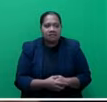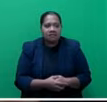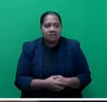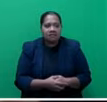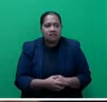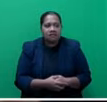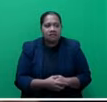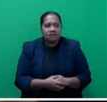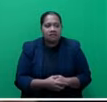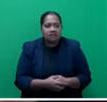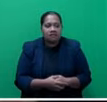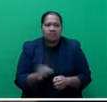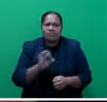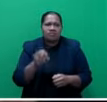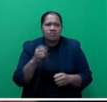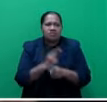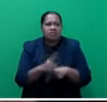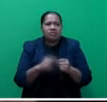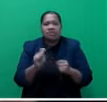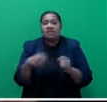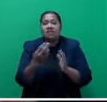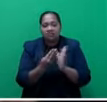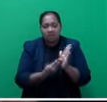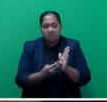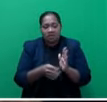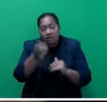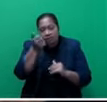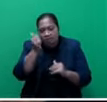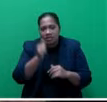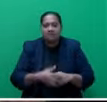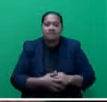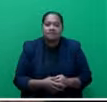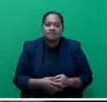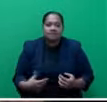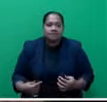I'm now talking about the next bill. I apologize. I'm going to move on to the next bill.